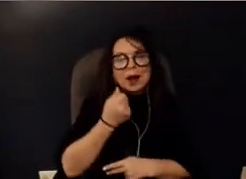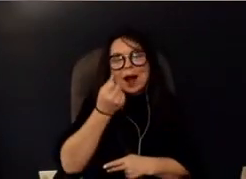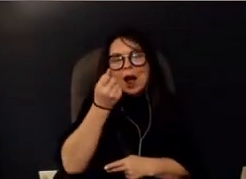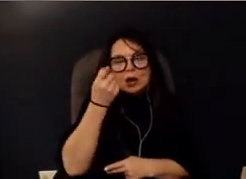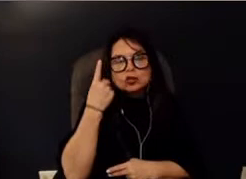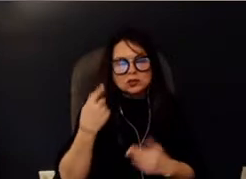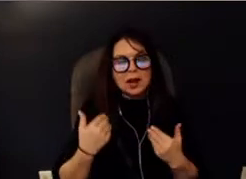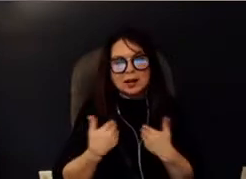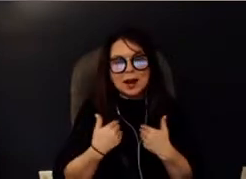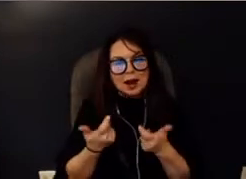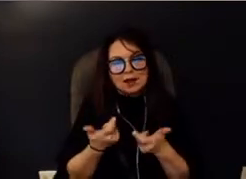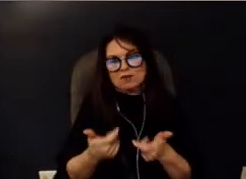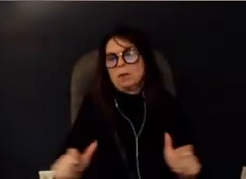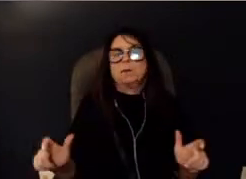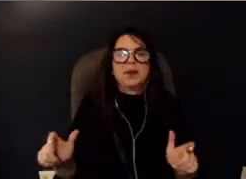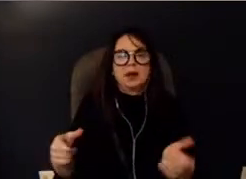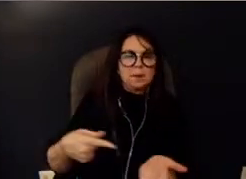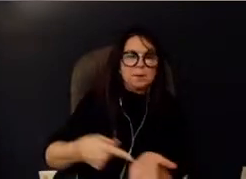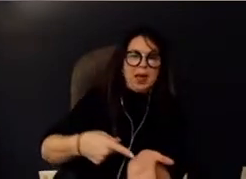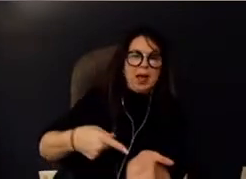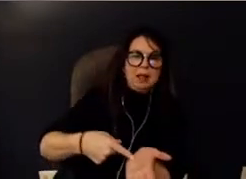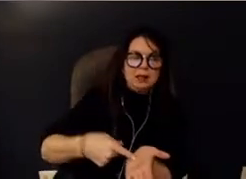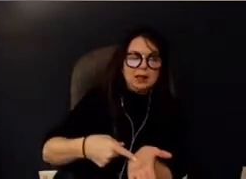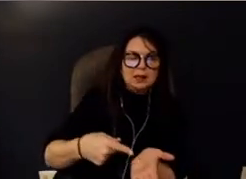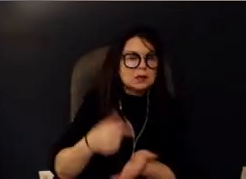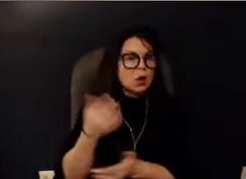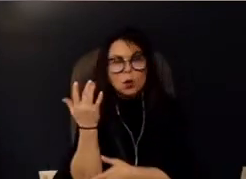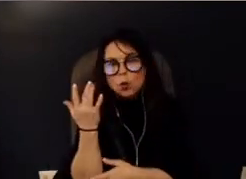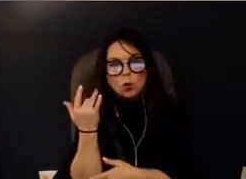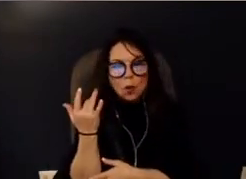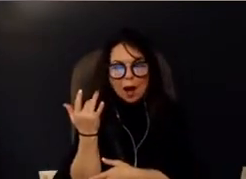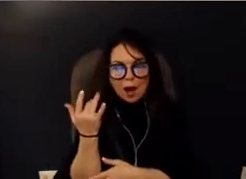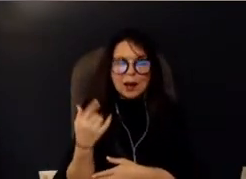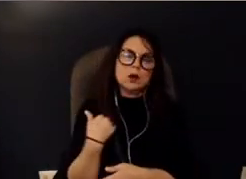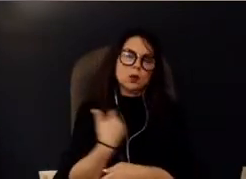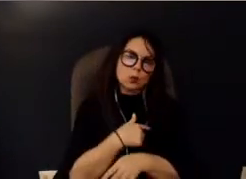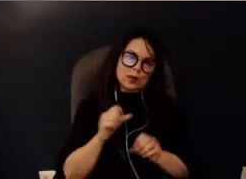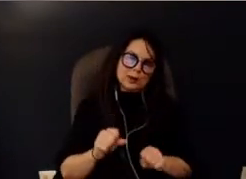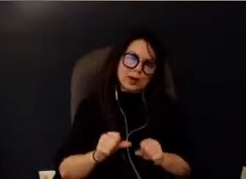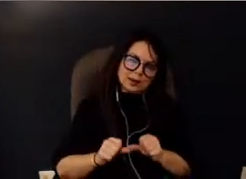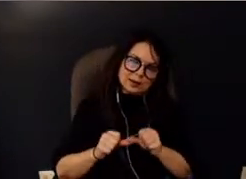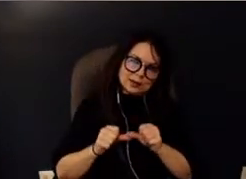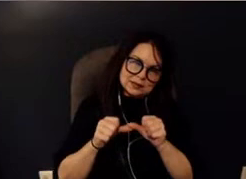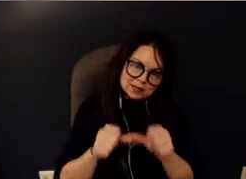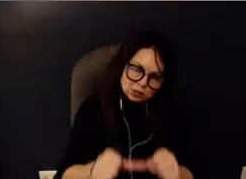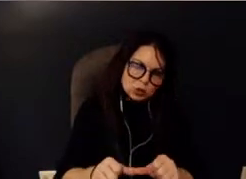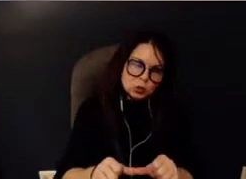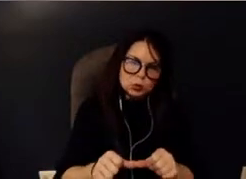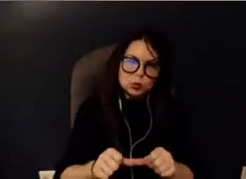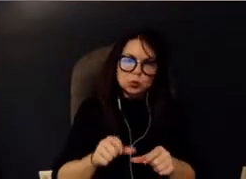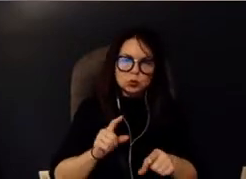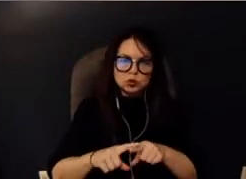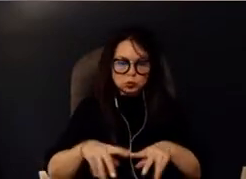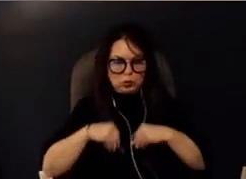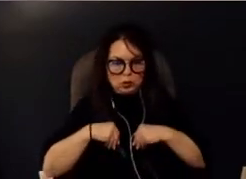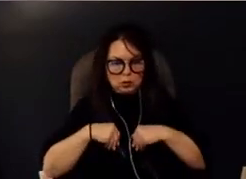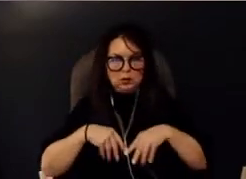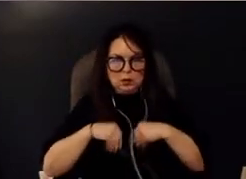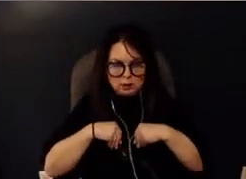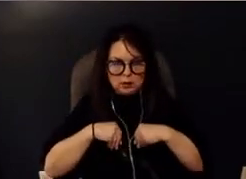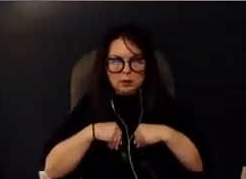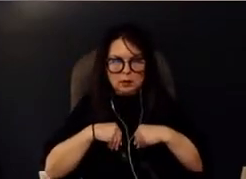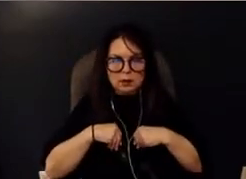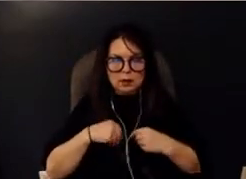built intentionally to continue to sustain the economic shocks that we're currently under. And so to draw down that